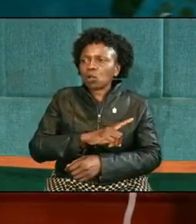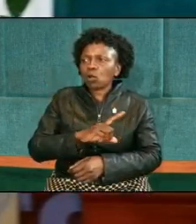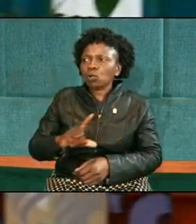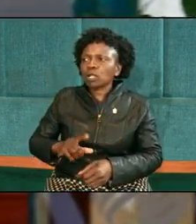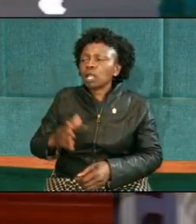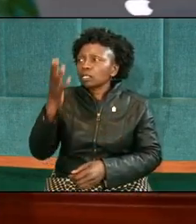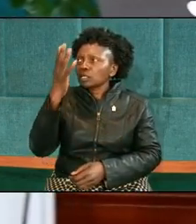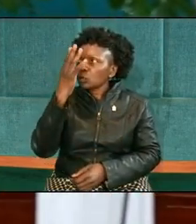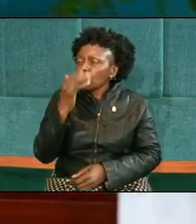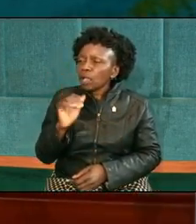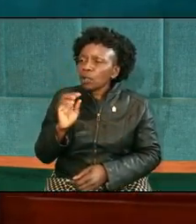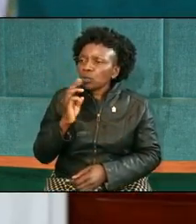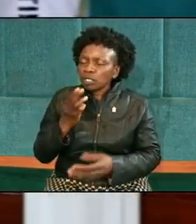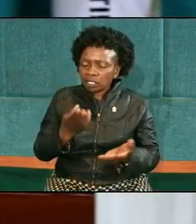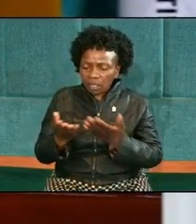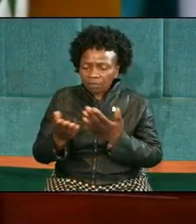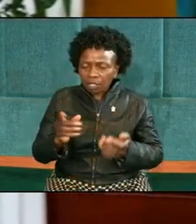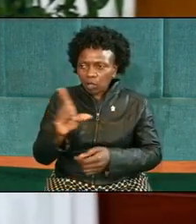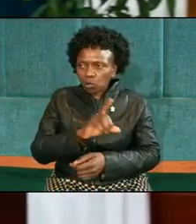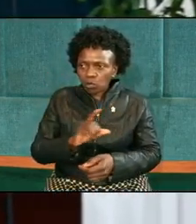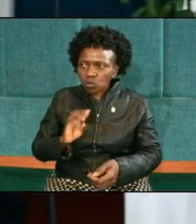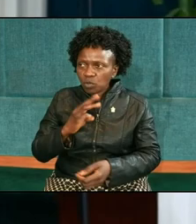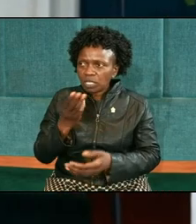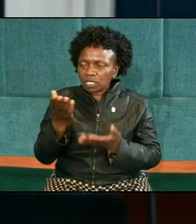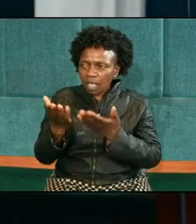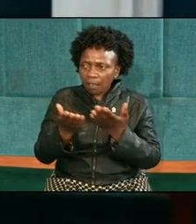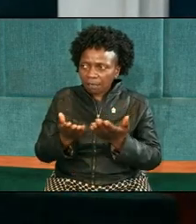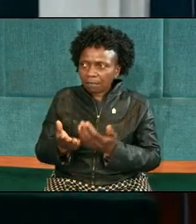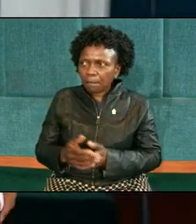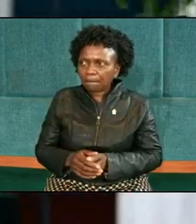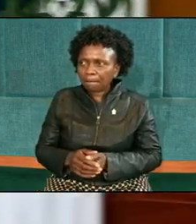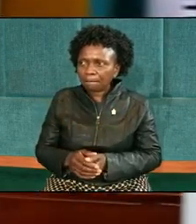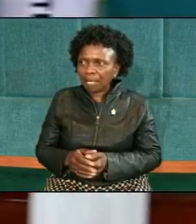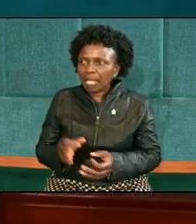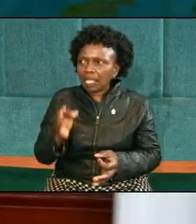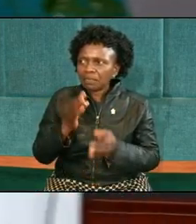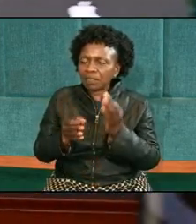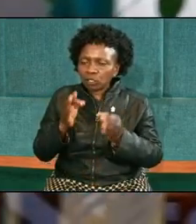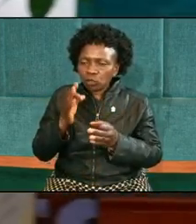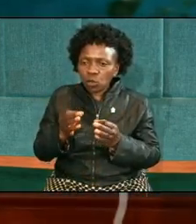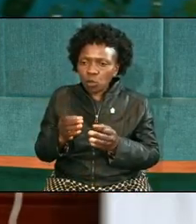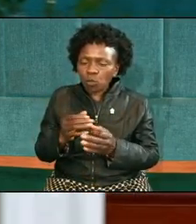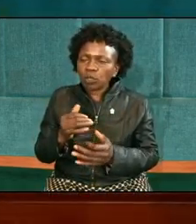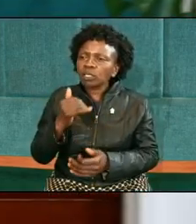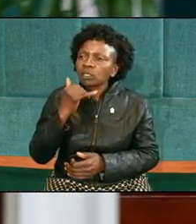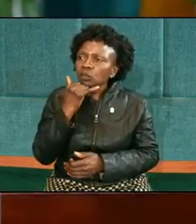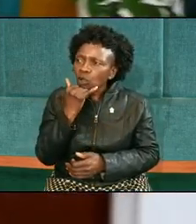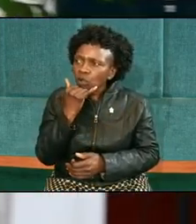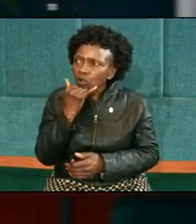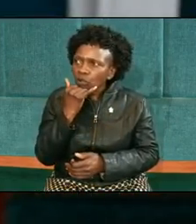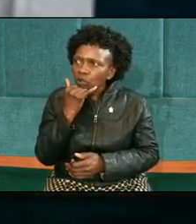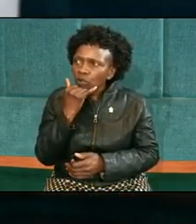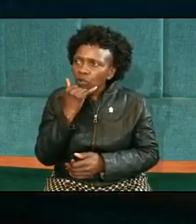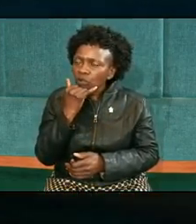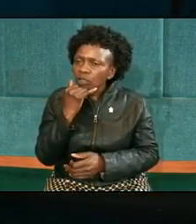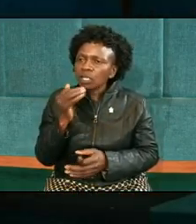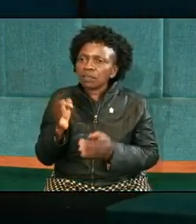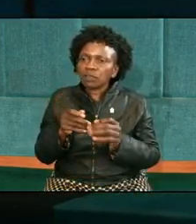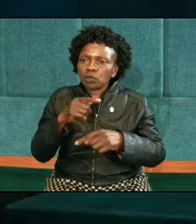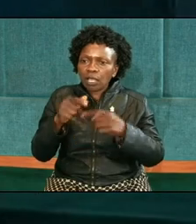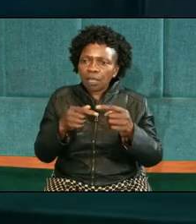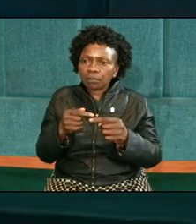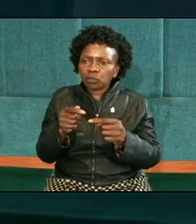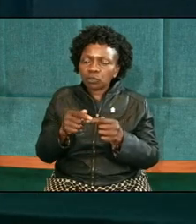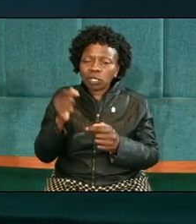That's why we serve the God we serve. So even though we mess up and blunder, if you come to